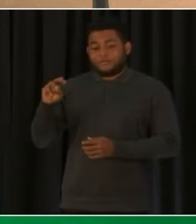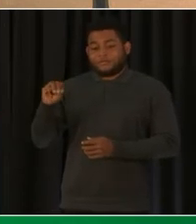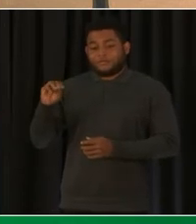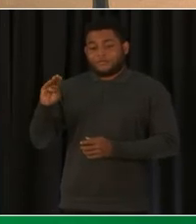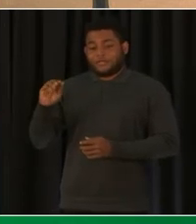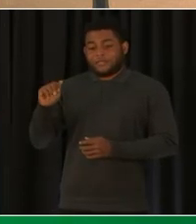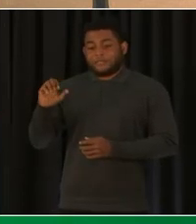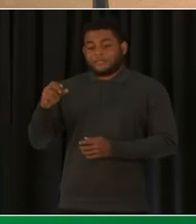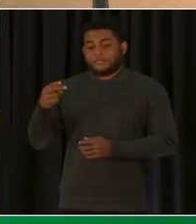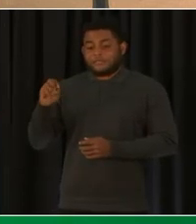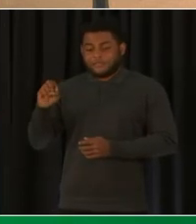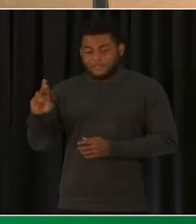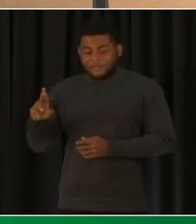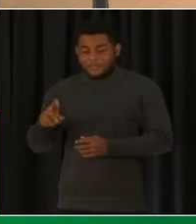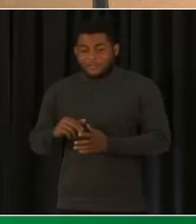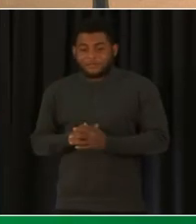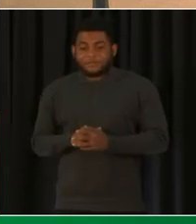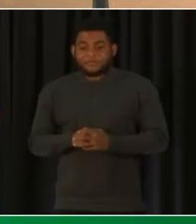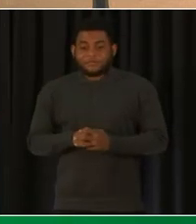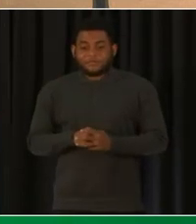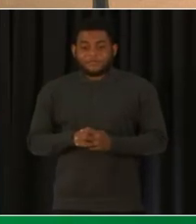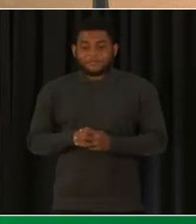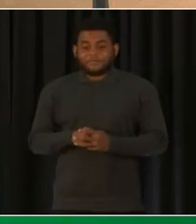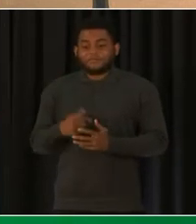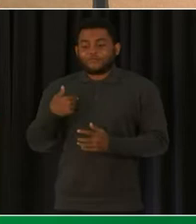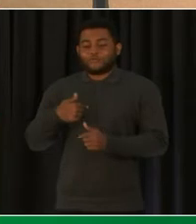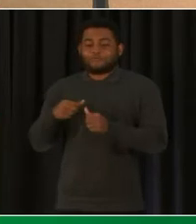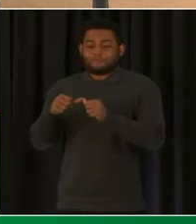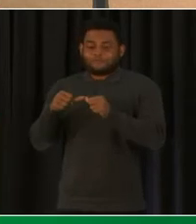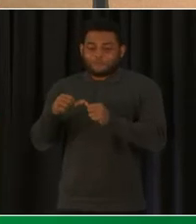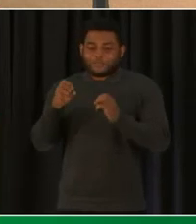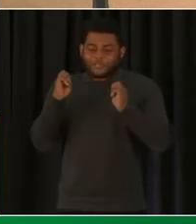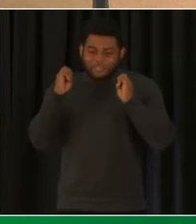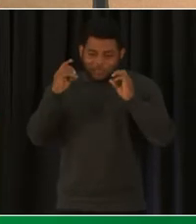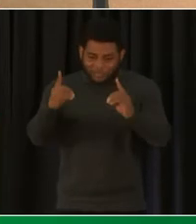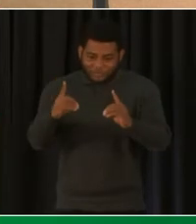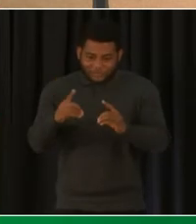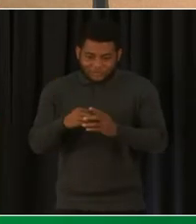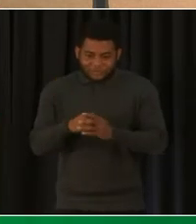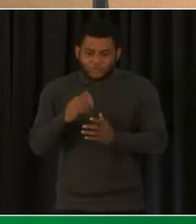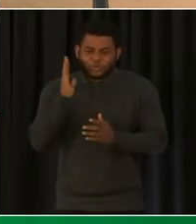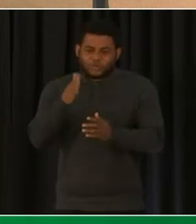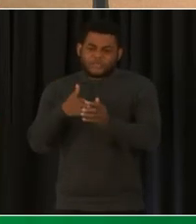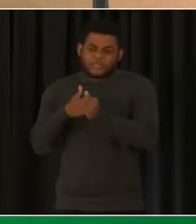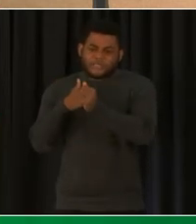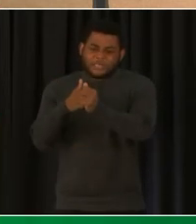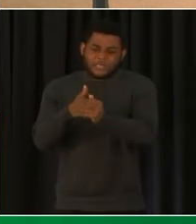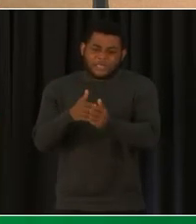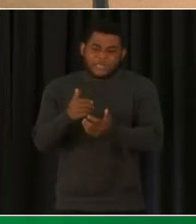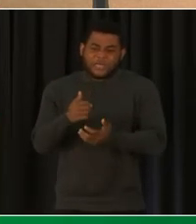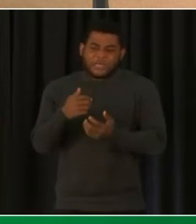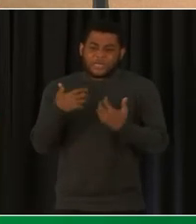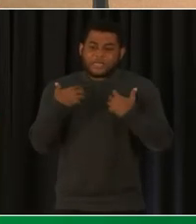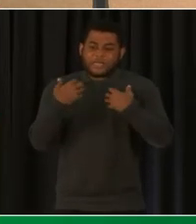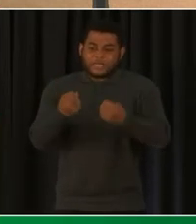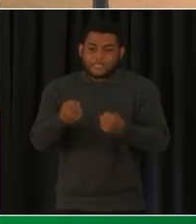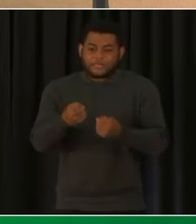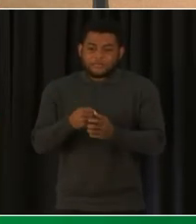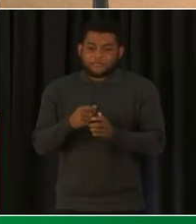agency of the Office of the State Superintendent of Education, who leads the health and wellness team there at